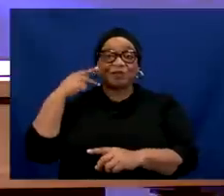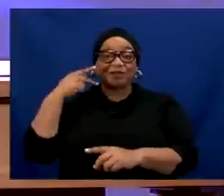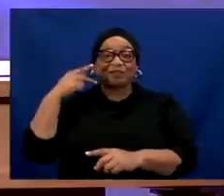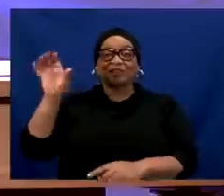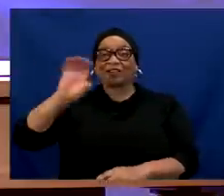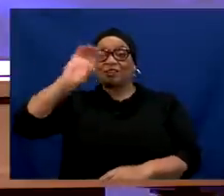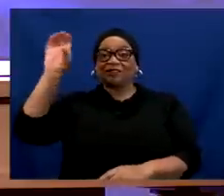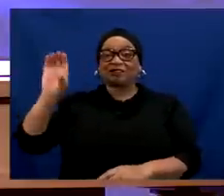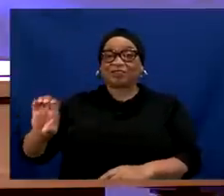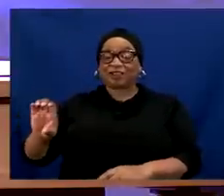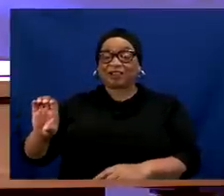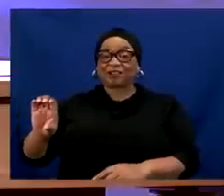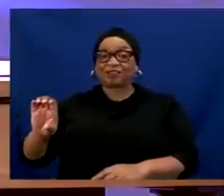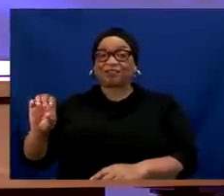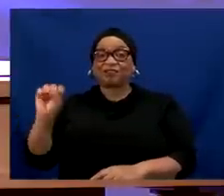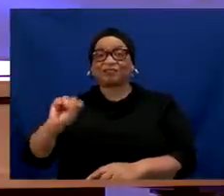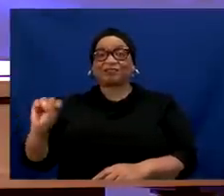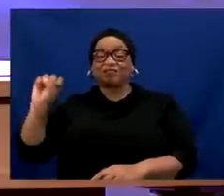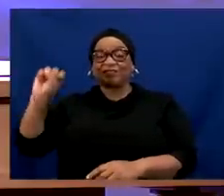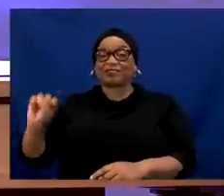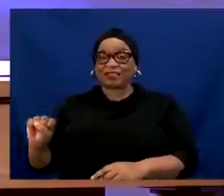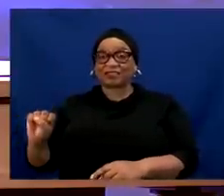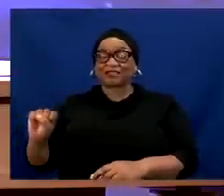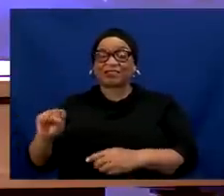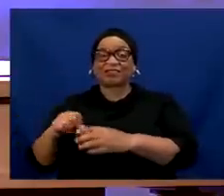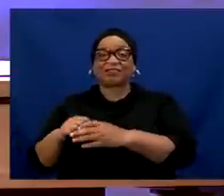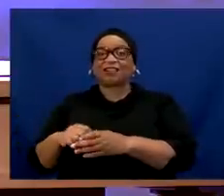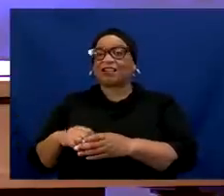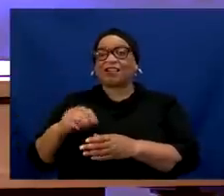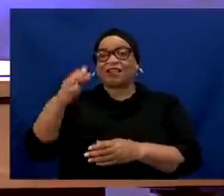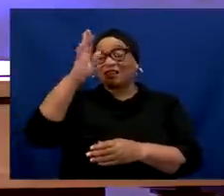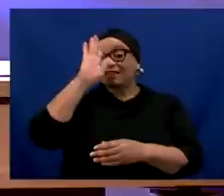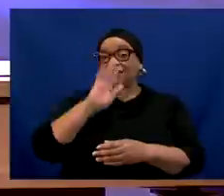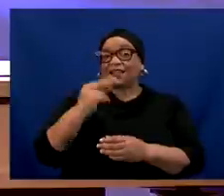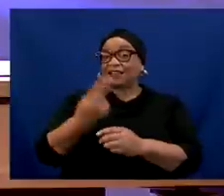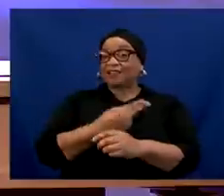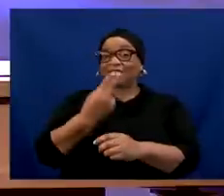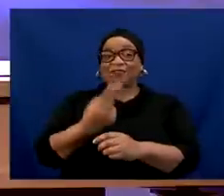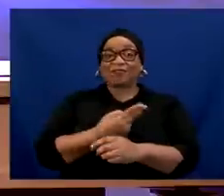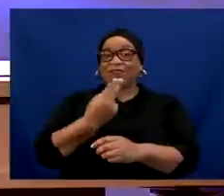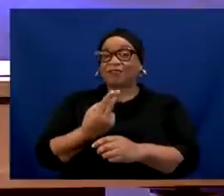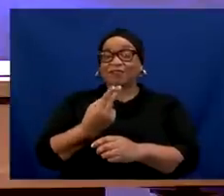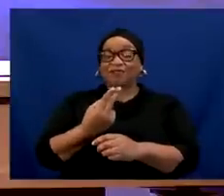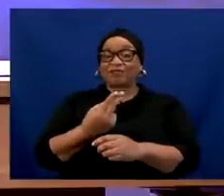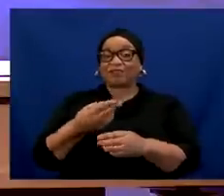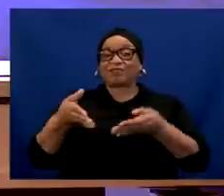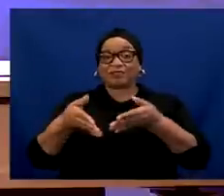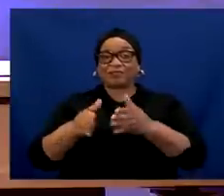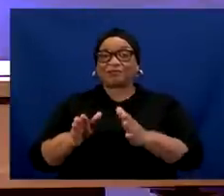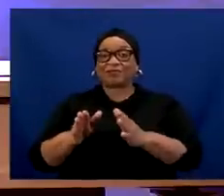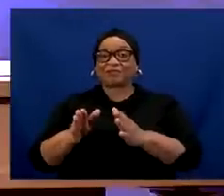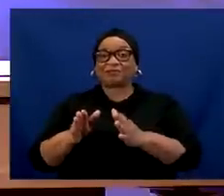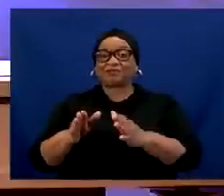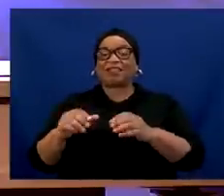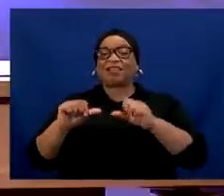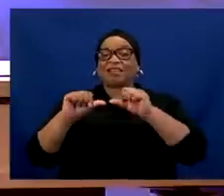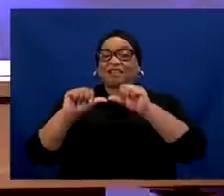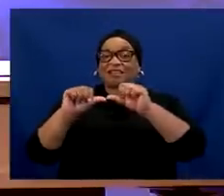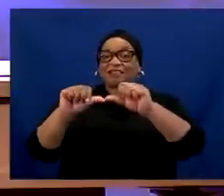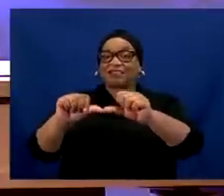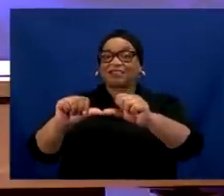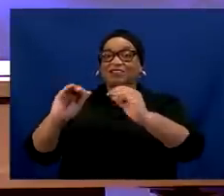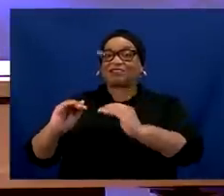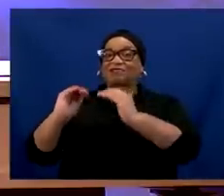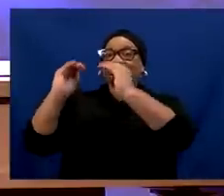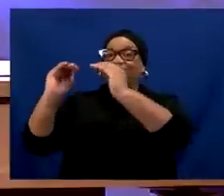Chicago, nobody ever anticipated that God would use us the way God has used us. And God keeps taking us to higher and